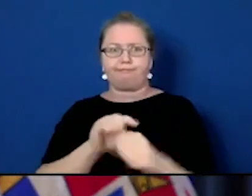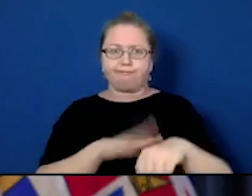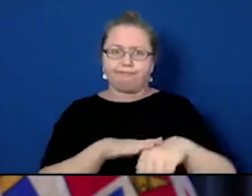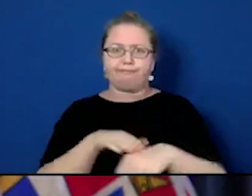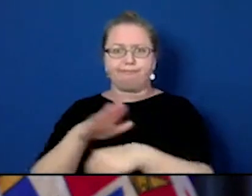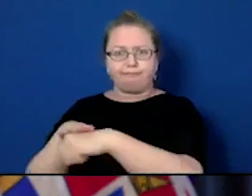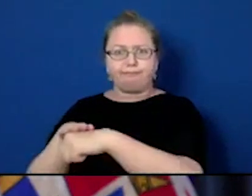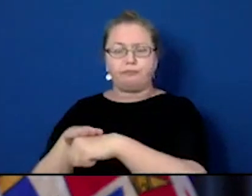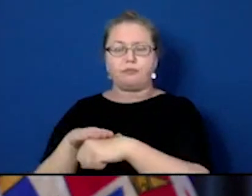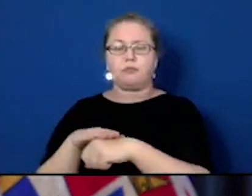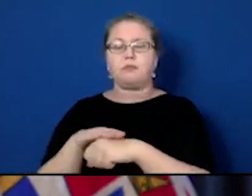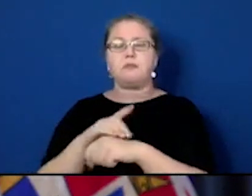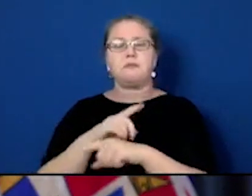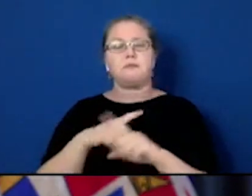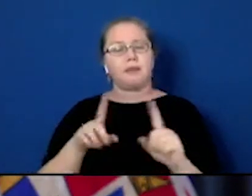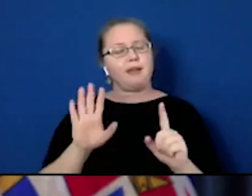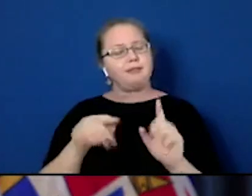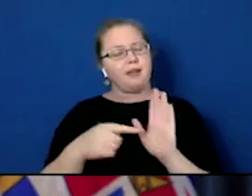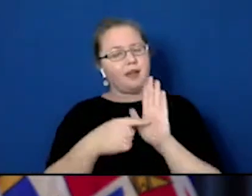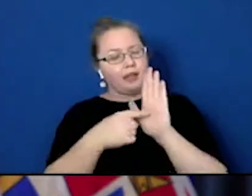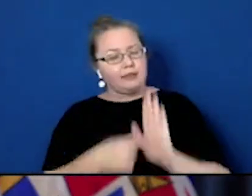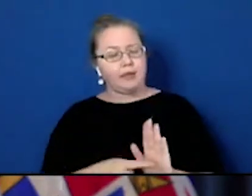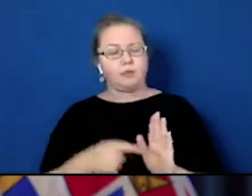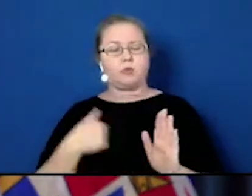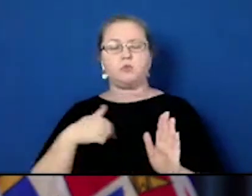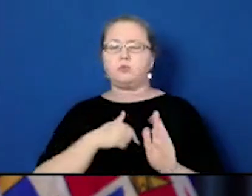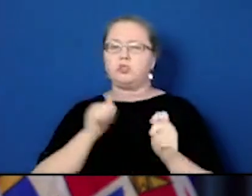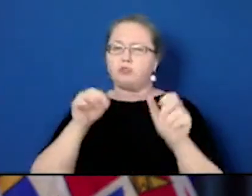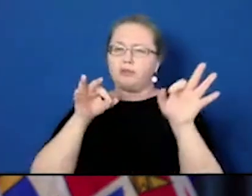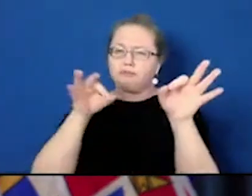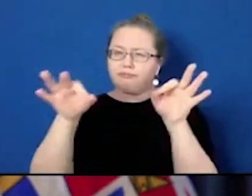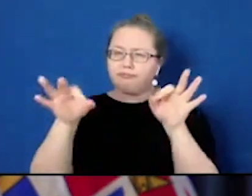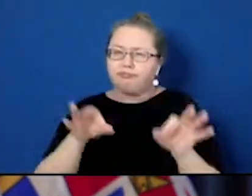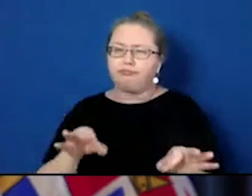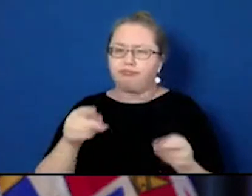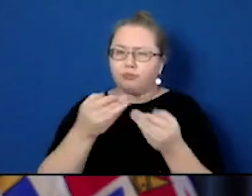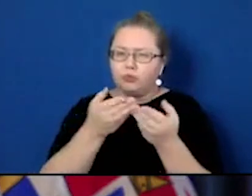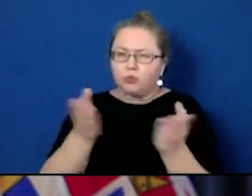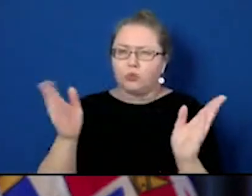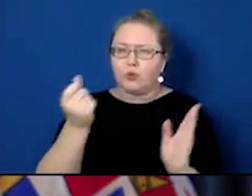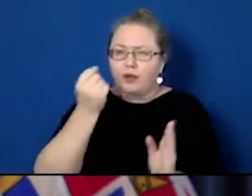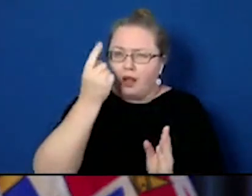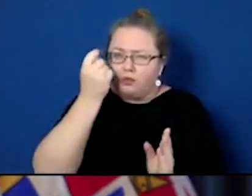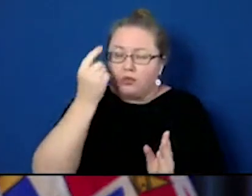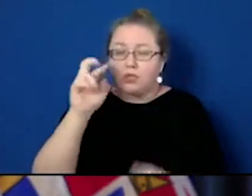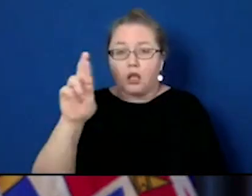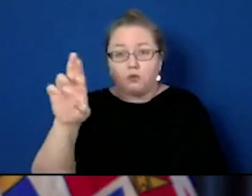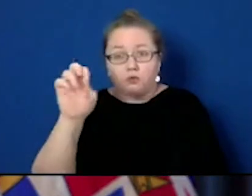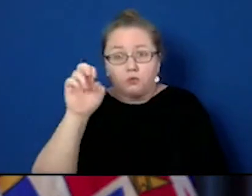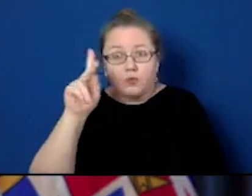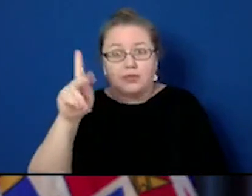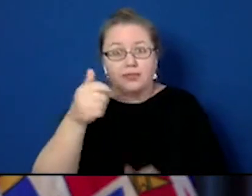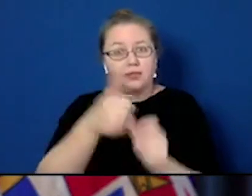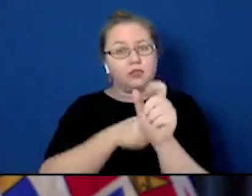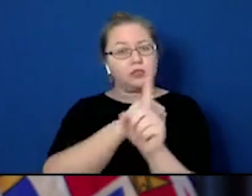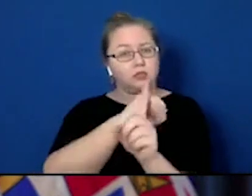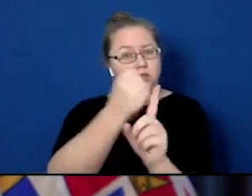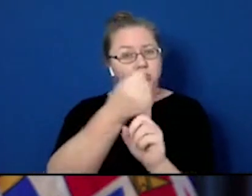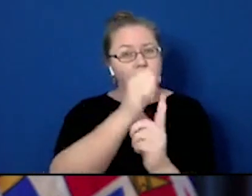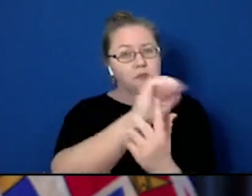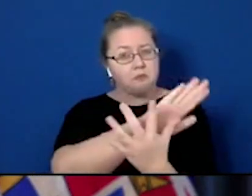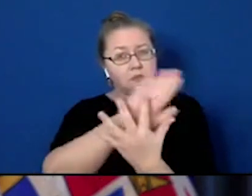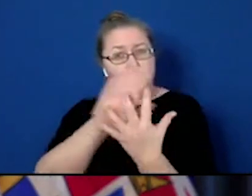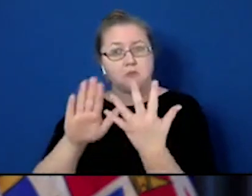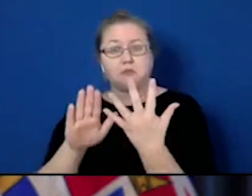out here so people understand. You need to understand the risks in the situations you're going into. There are many